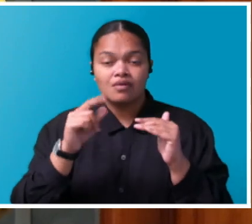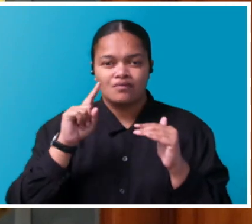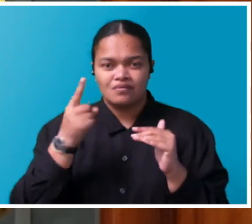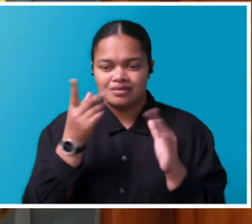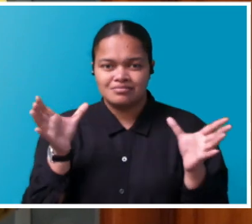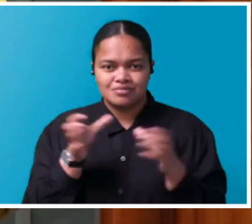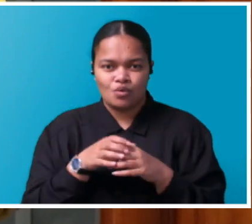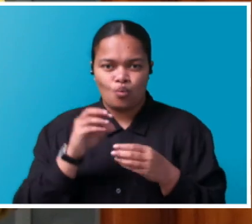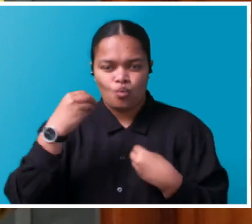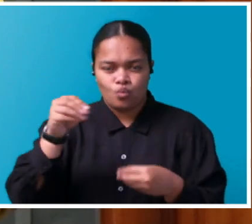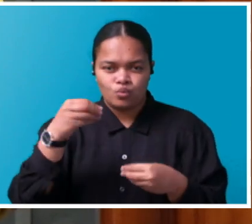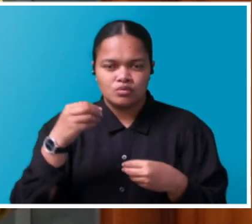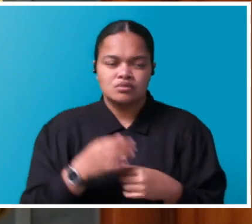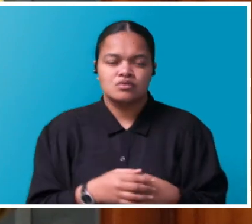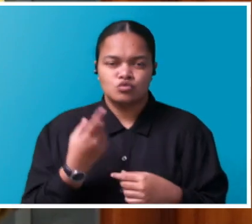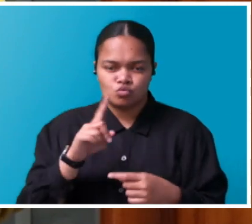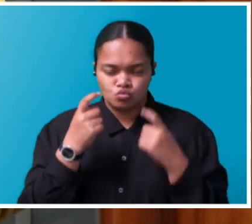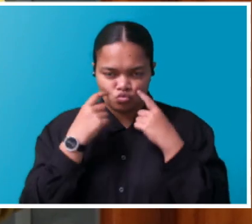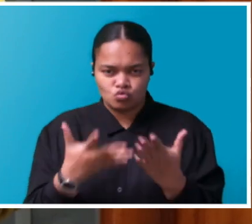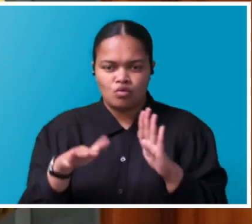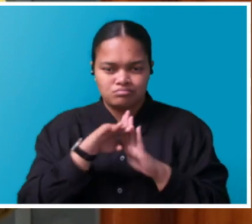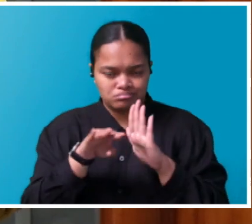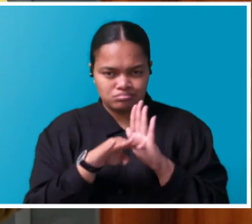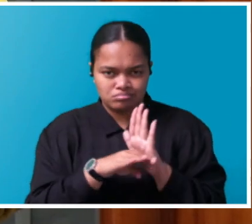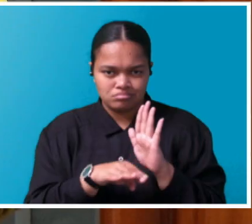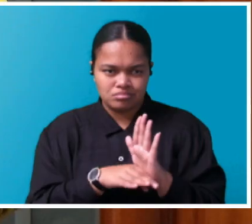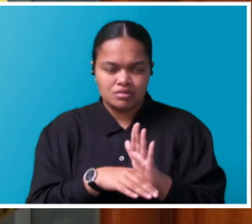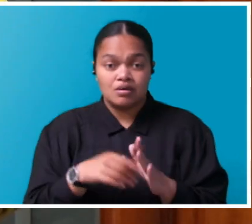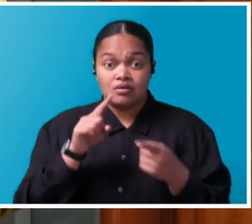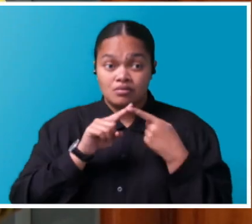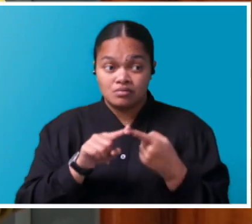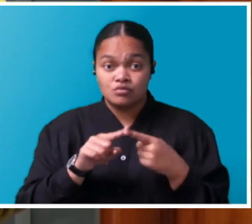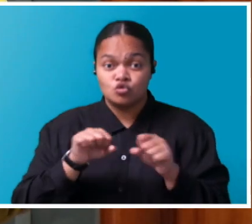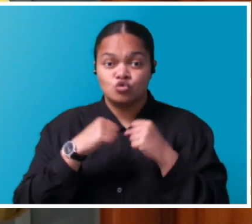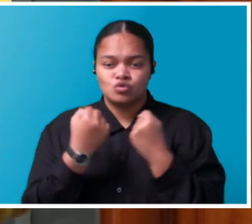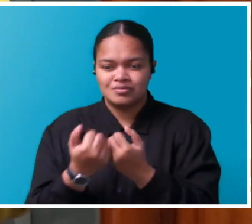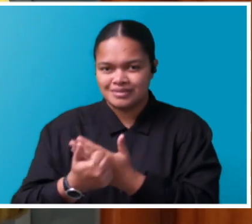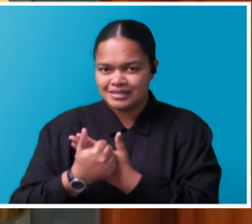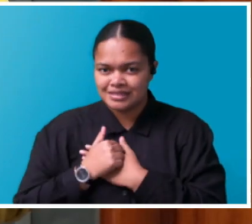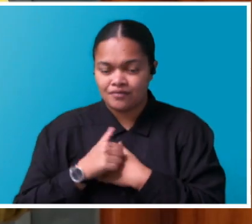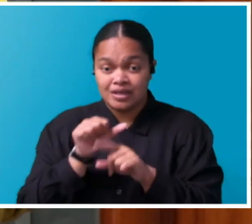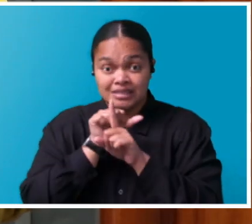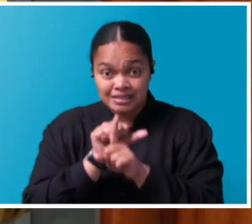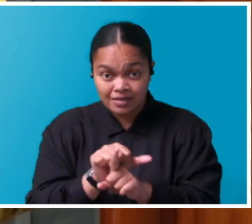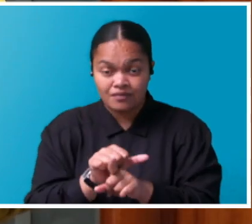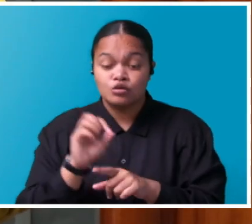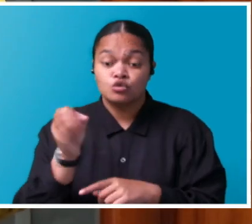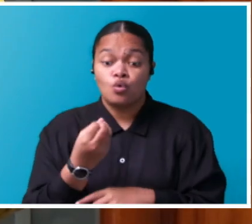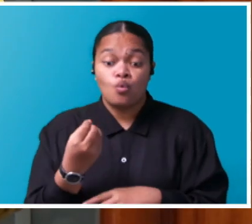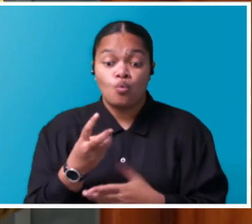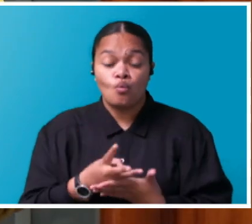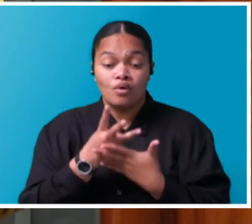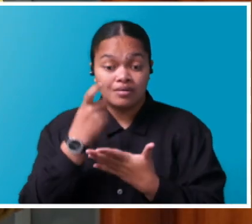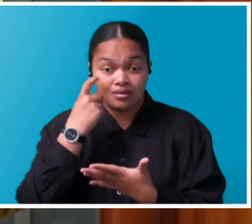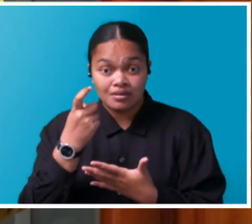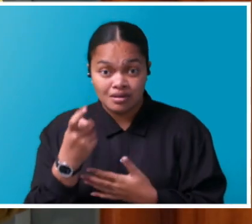to verify and validate the following conditions. One, on social safeguards, that the welfare, equity, rights,